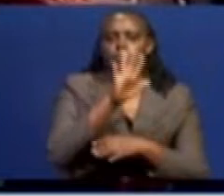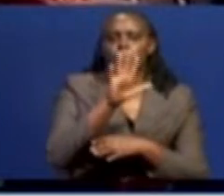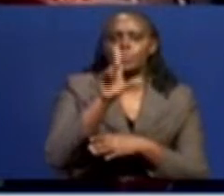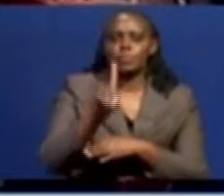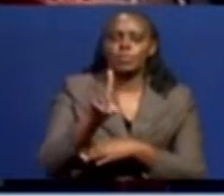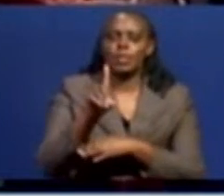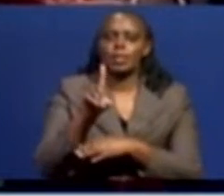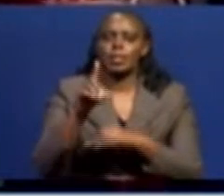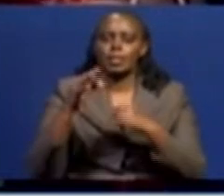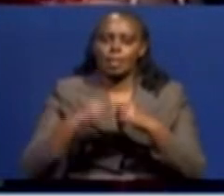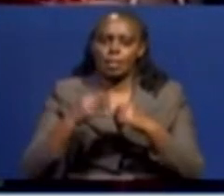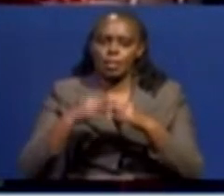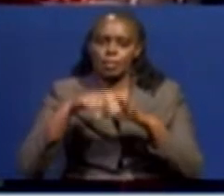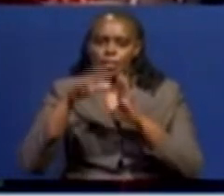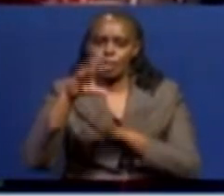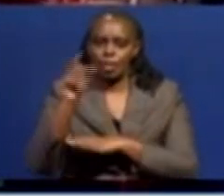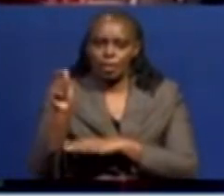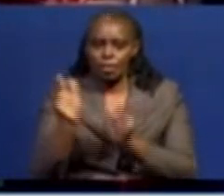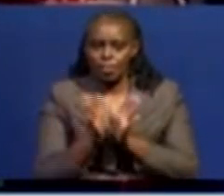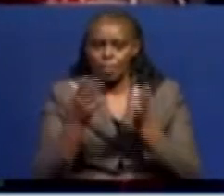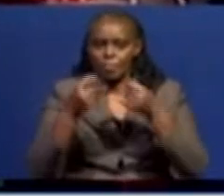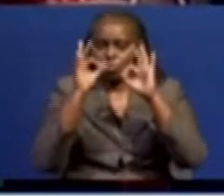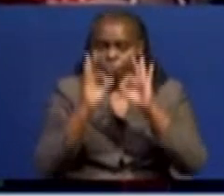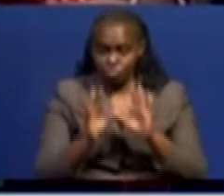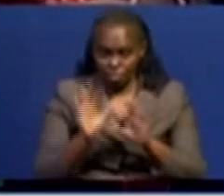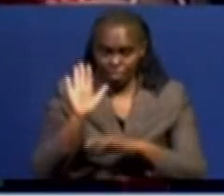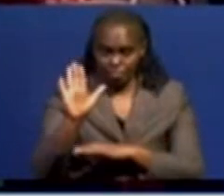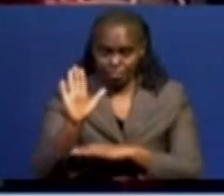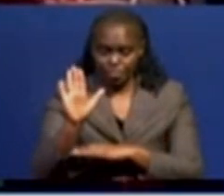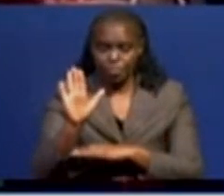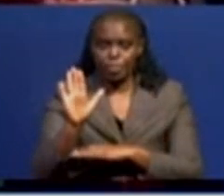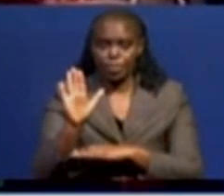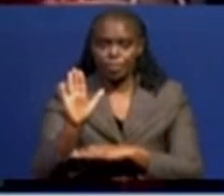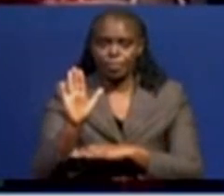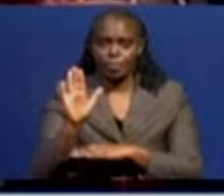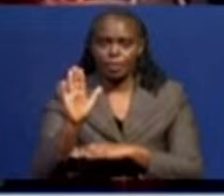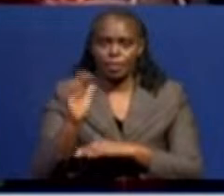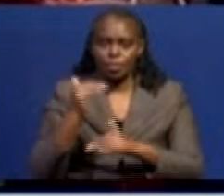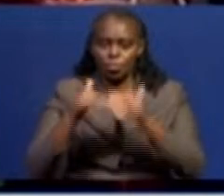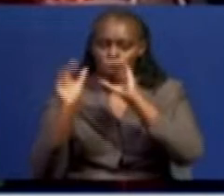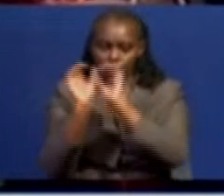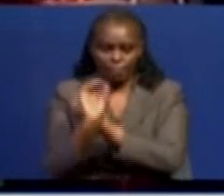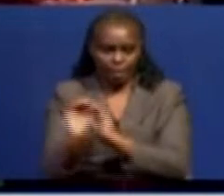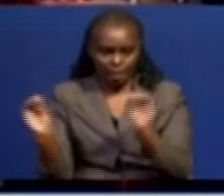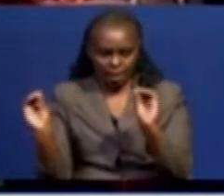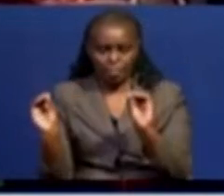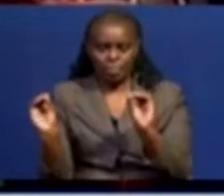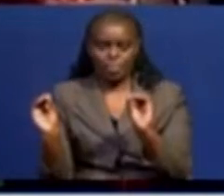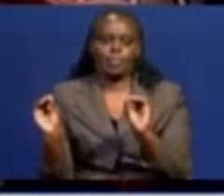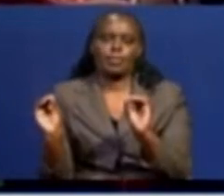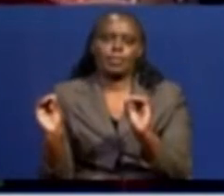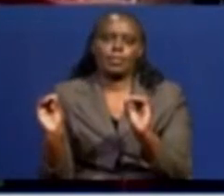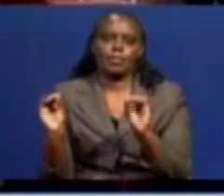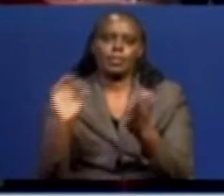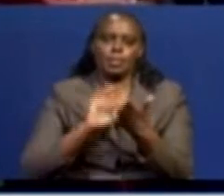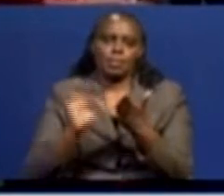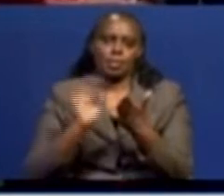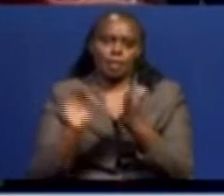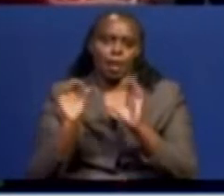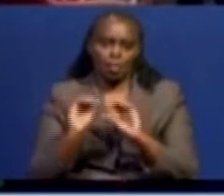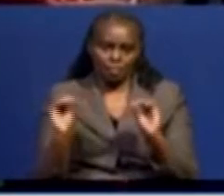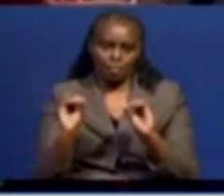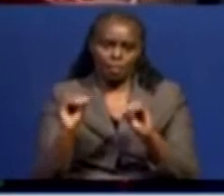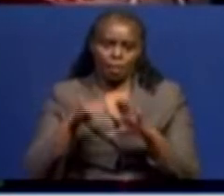Section 58(1) of the Act. Being a public officer, you are thus disqualified from the position of